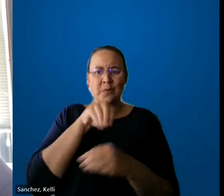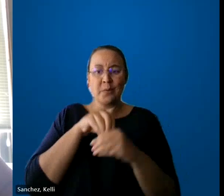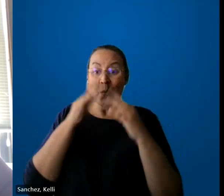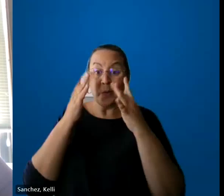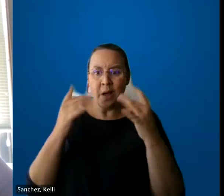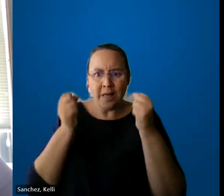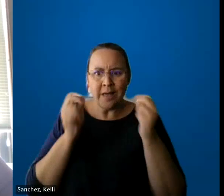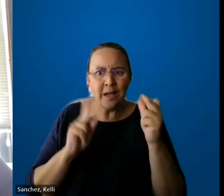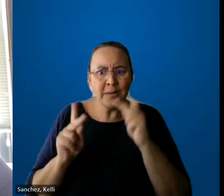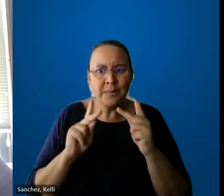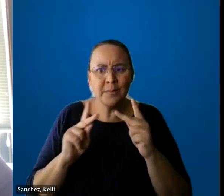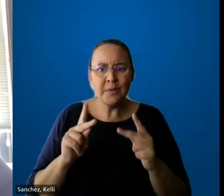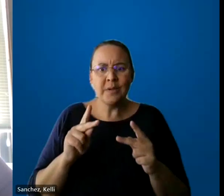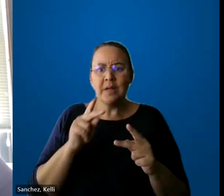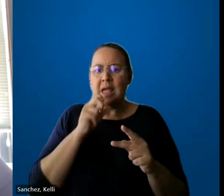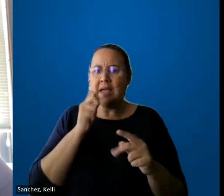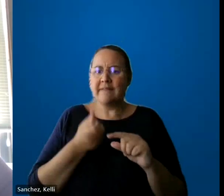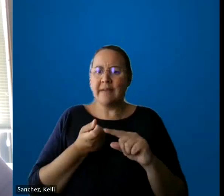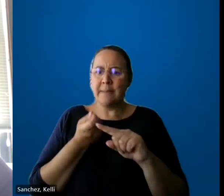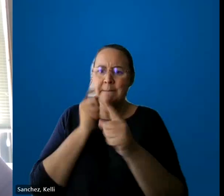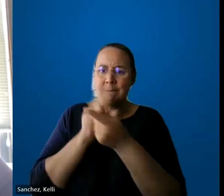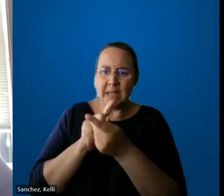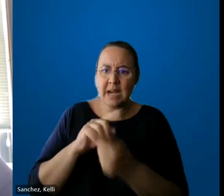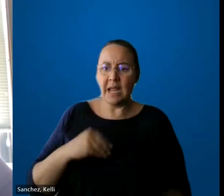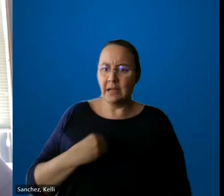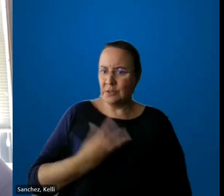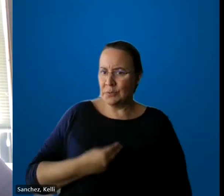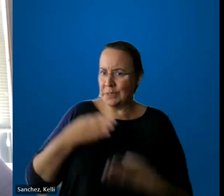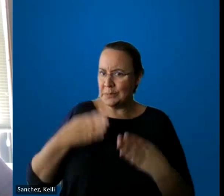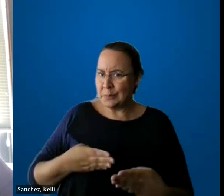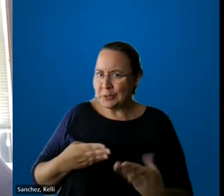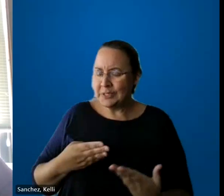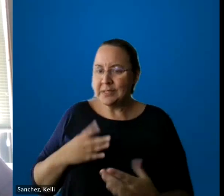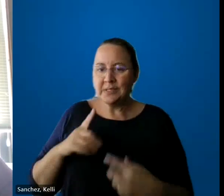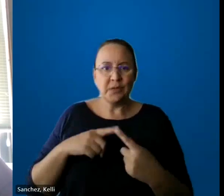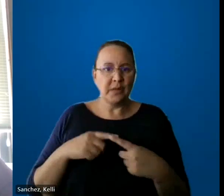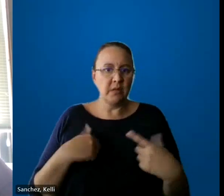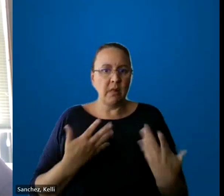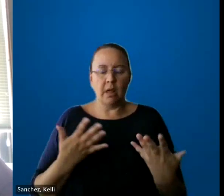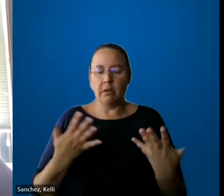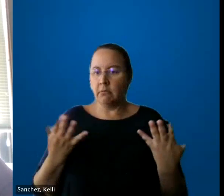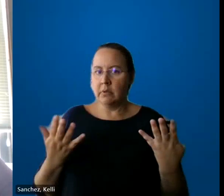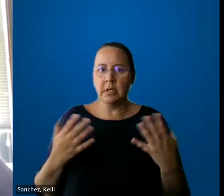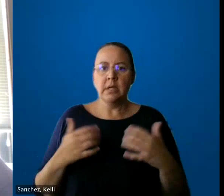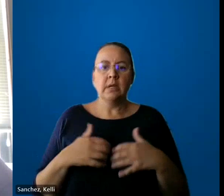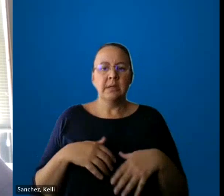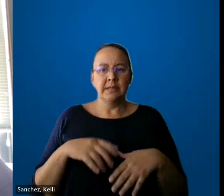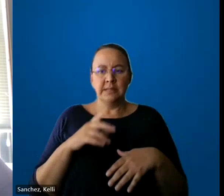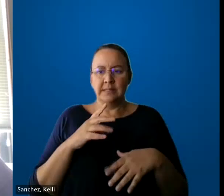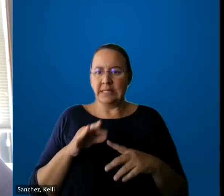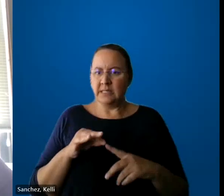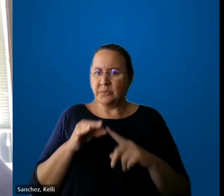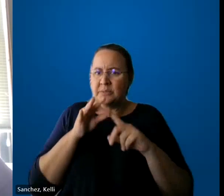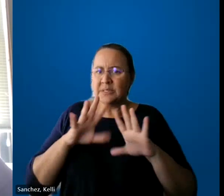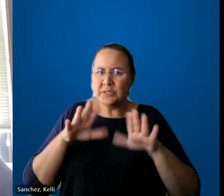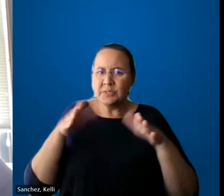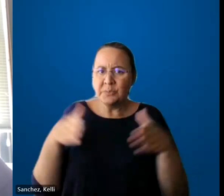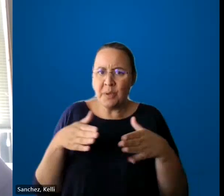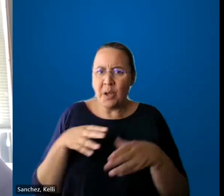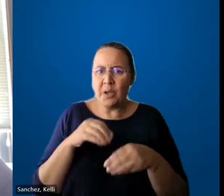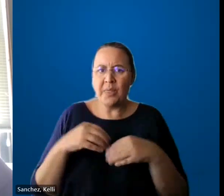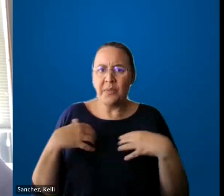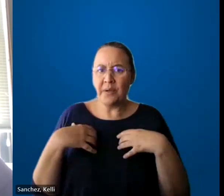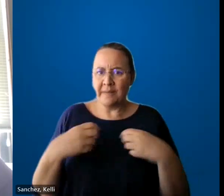of people haven't met a trans person, and let alone it's very especially small in the recovery